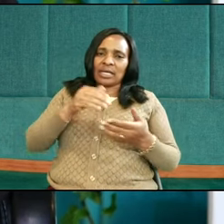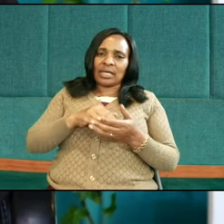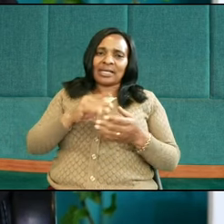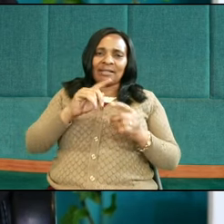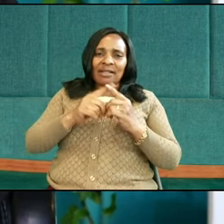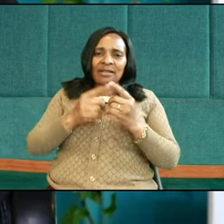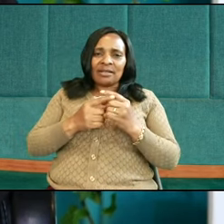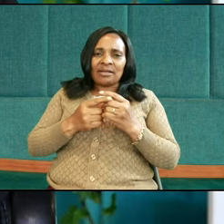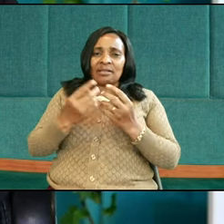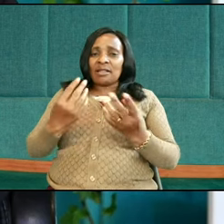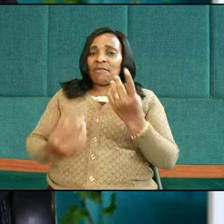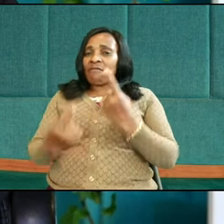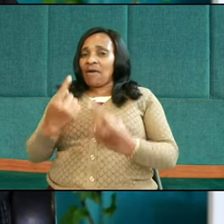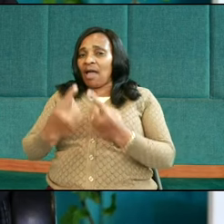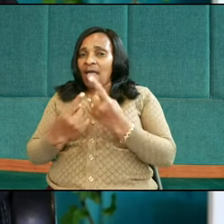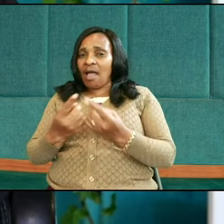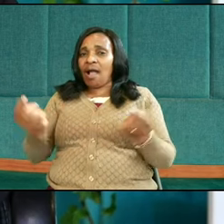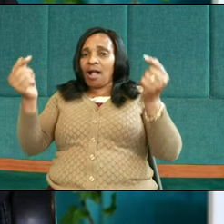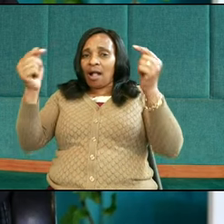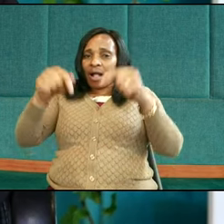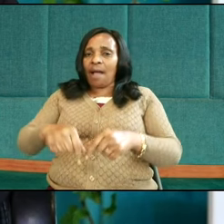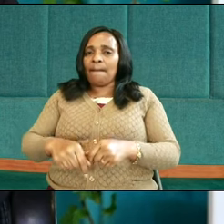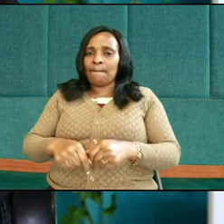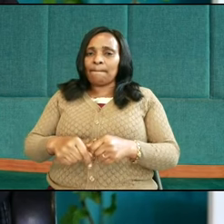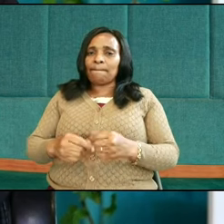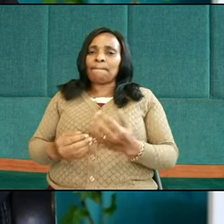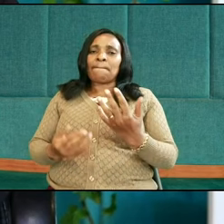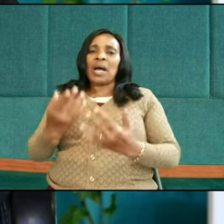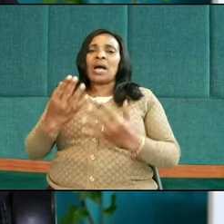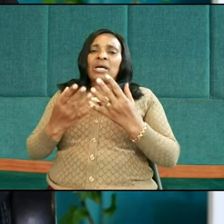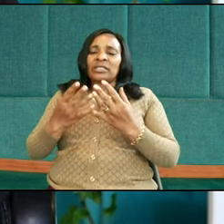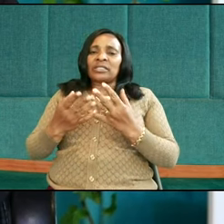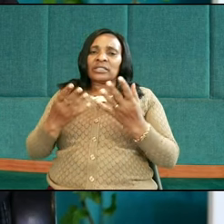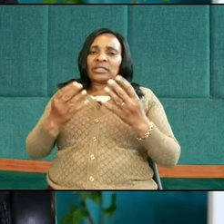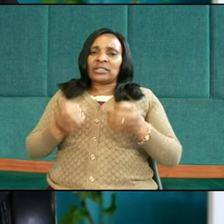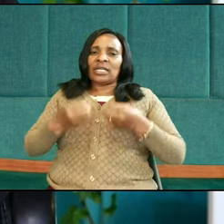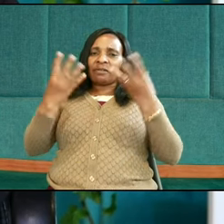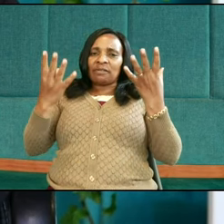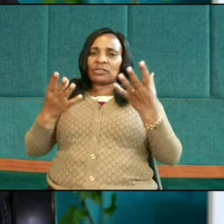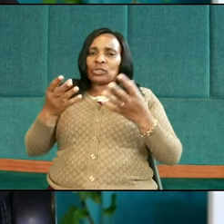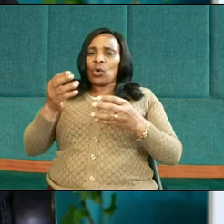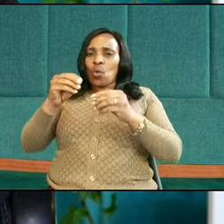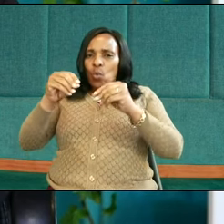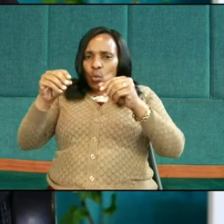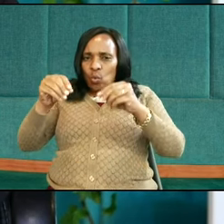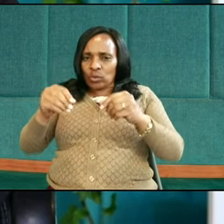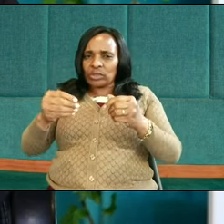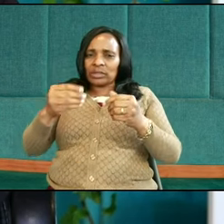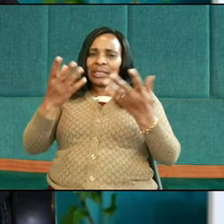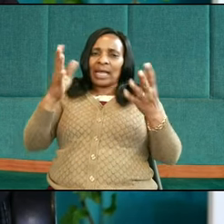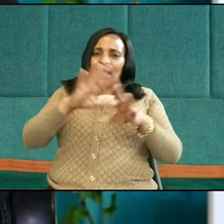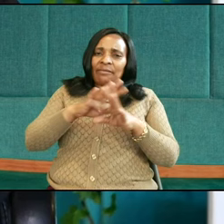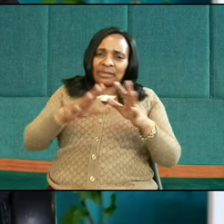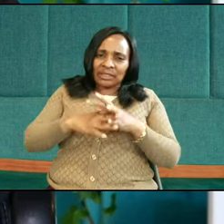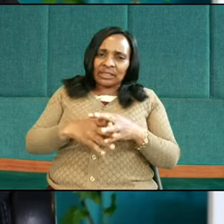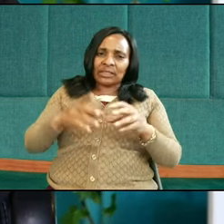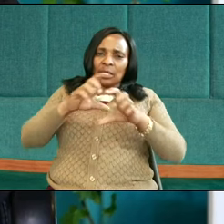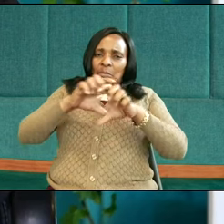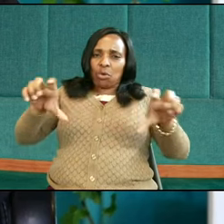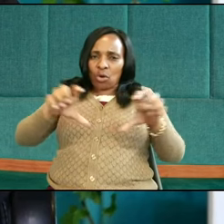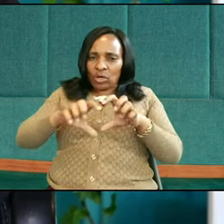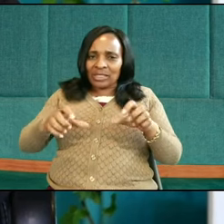fire of the Lord fell down and burnt the sacrifice, the wood, the stones, and the soil, and also licked up the